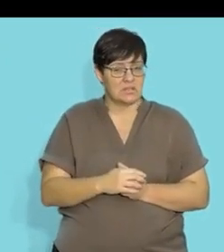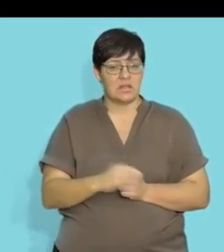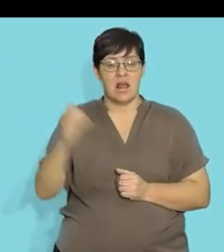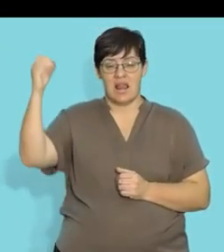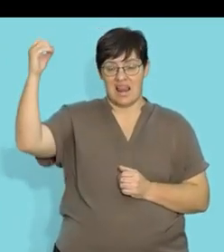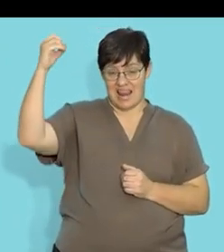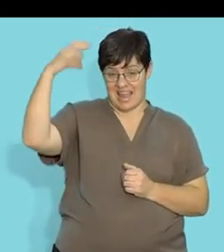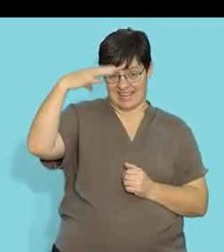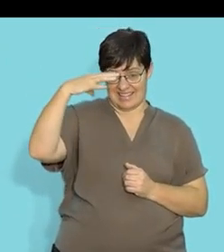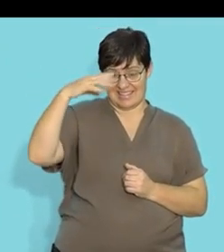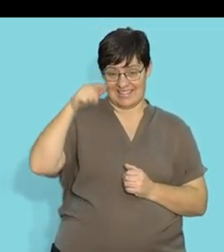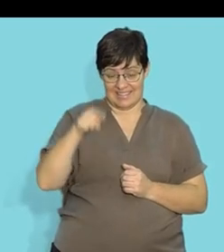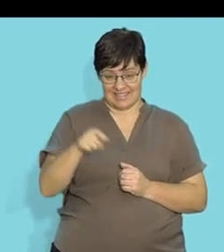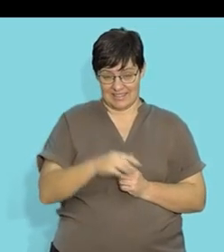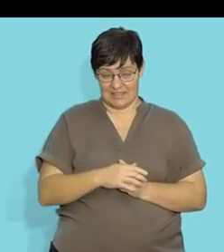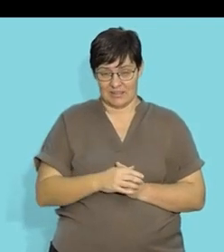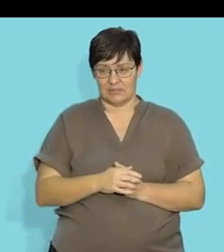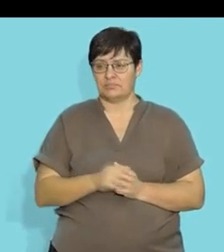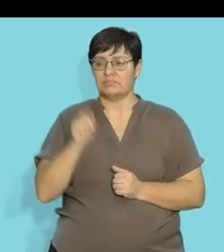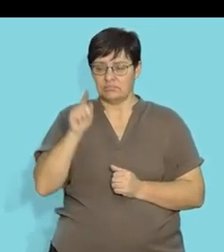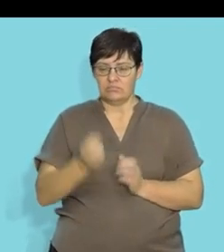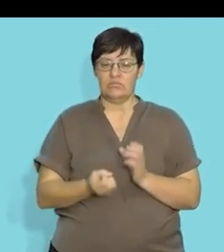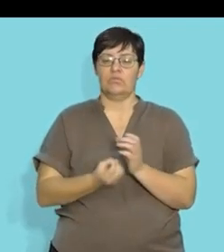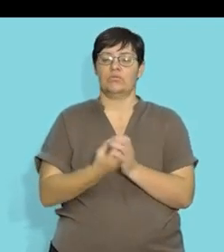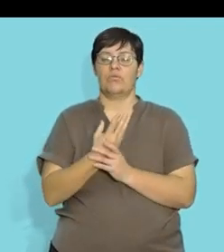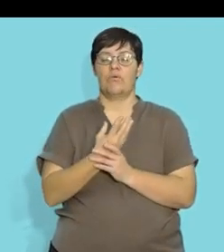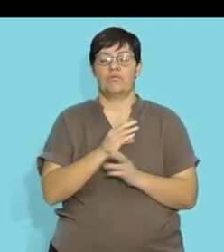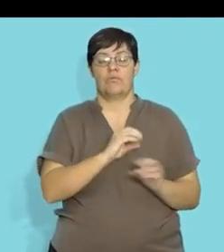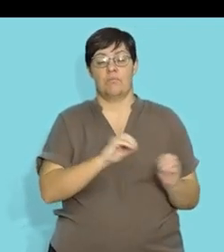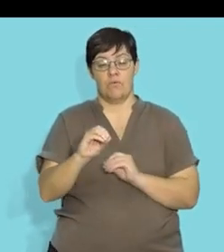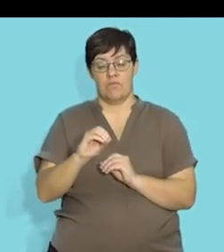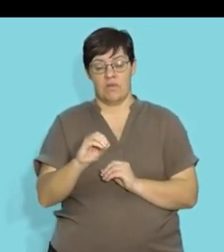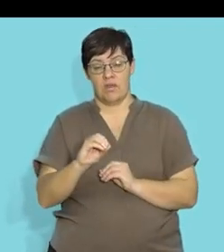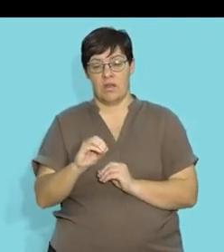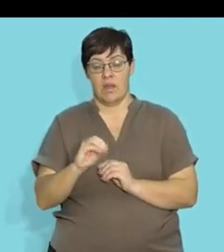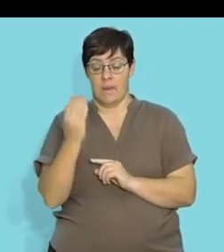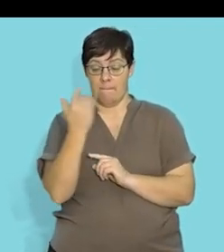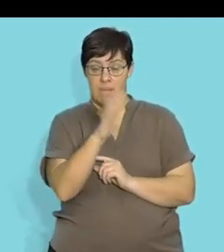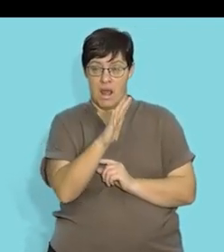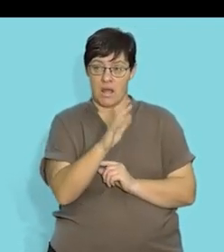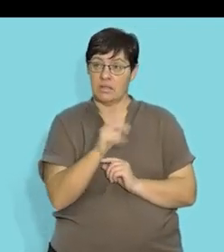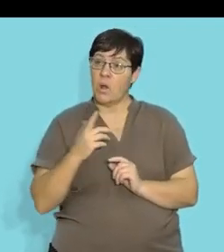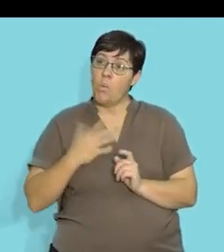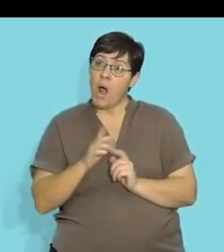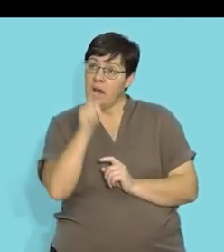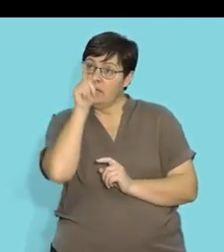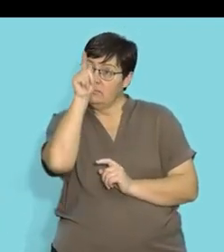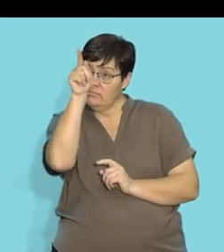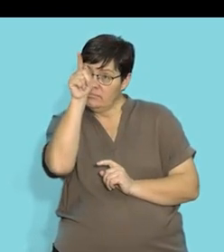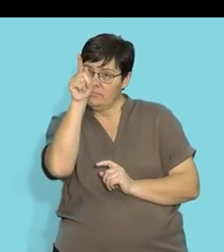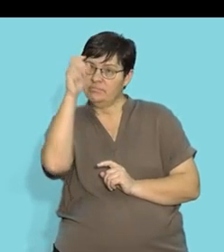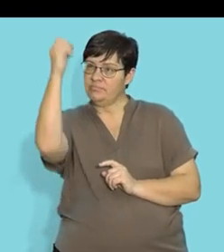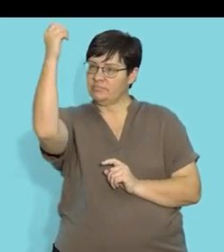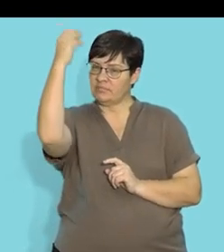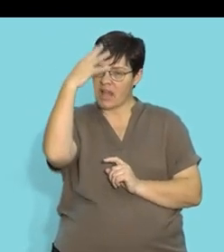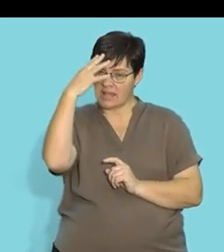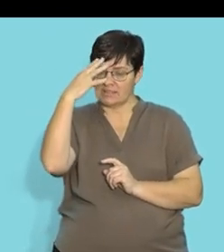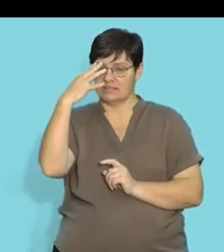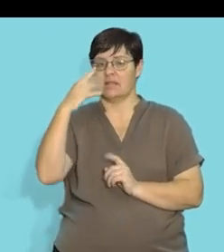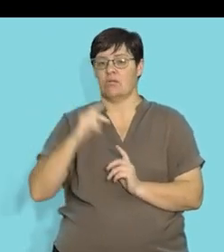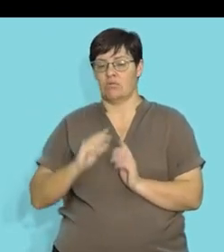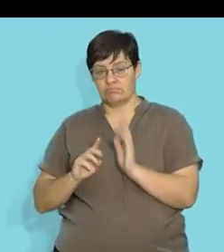light. So phototropism is the growth movement of the part of a plant in response to a